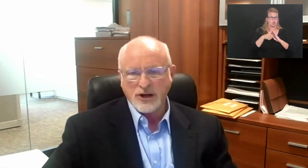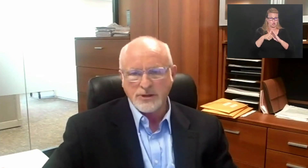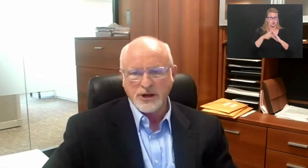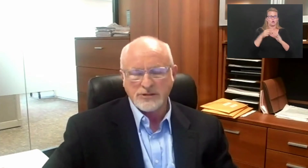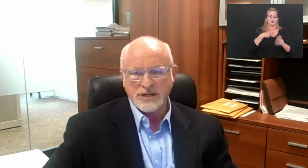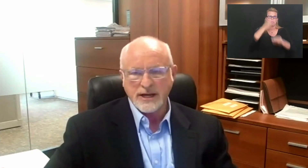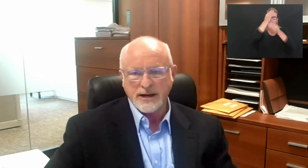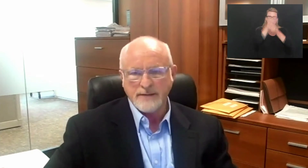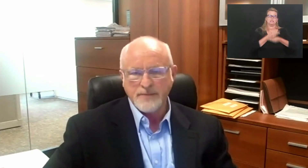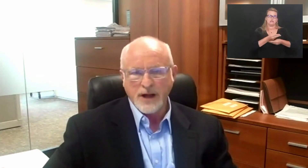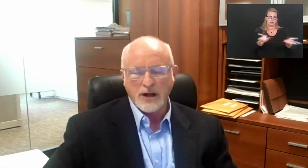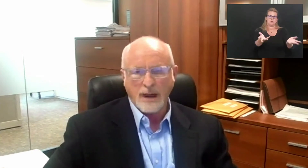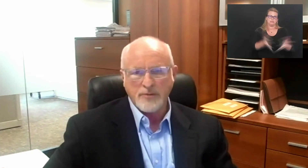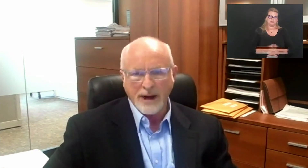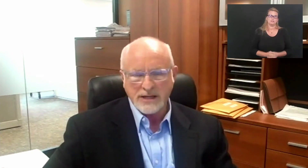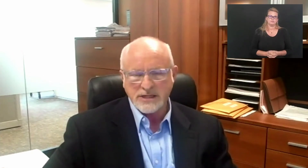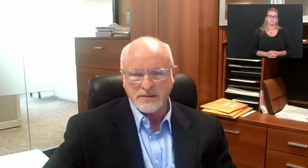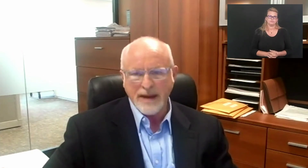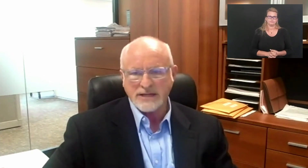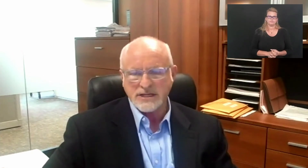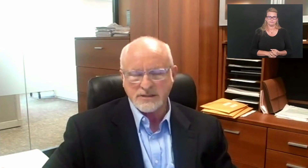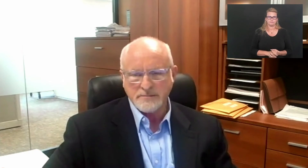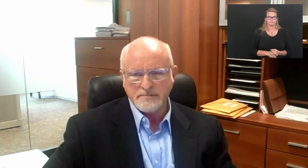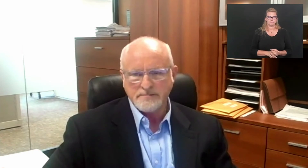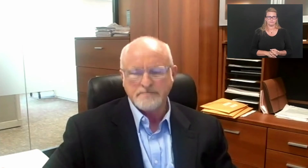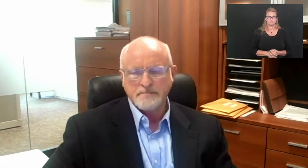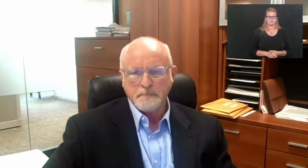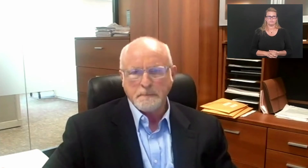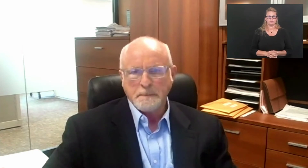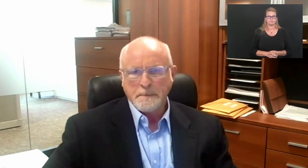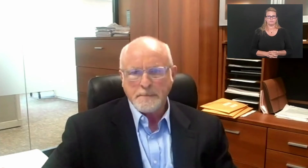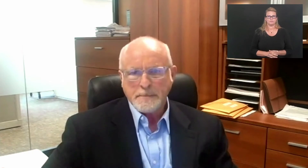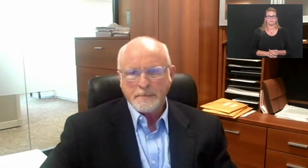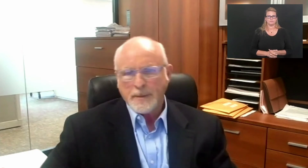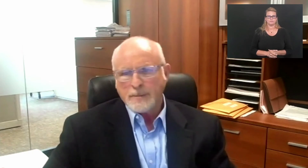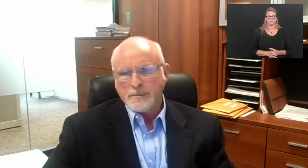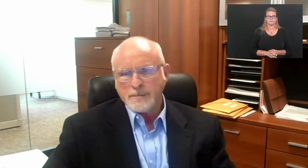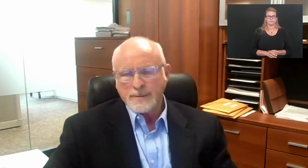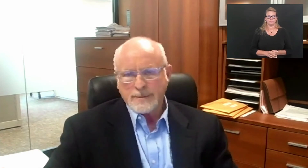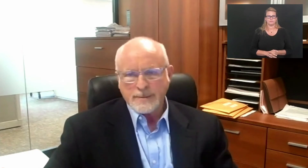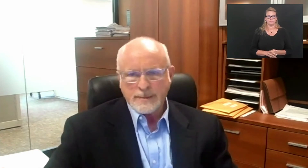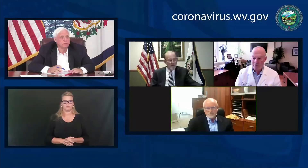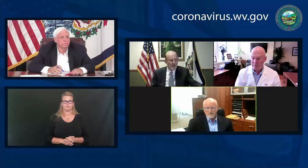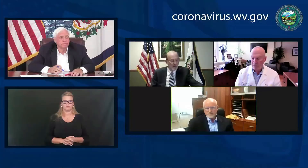we determined there was a compromise in the MAC system.